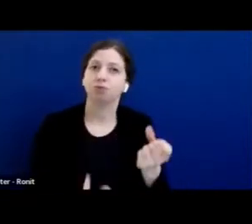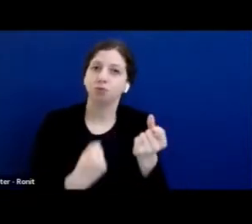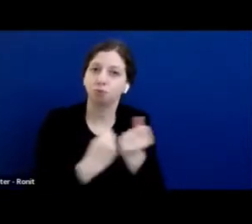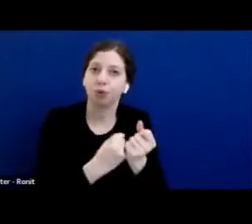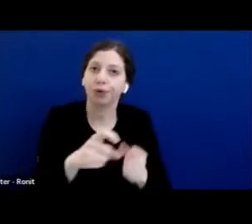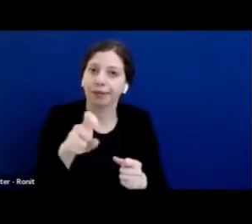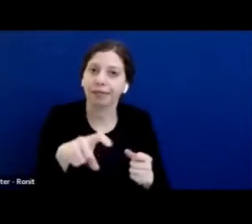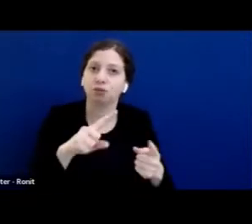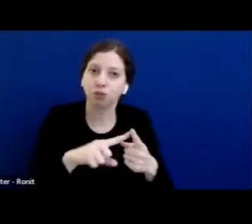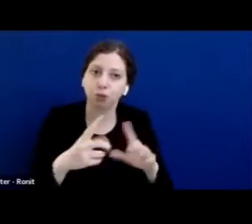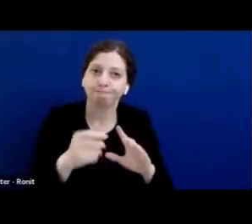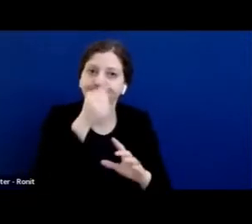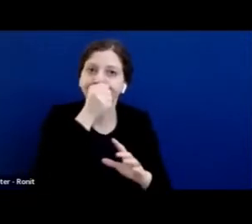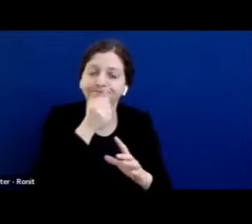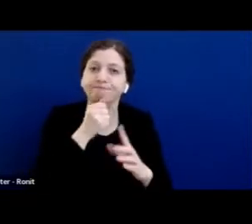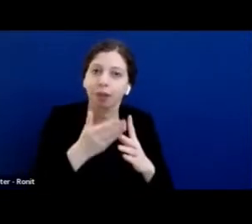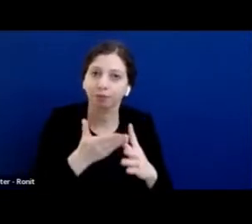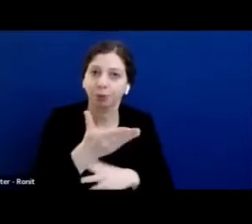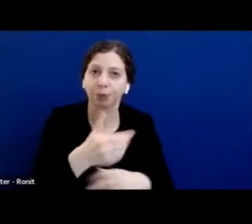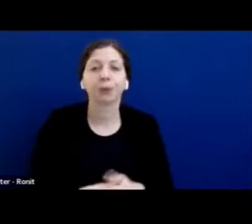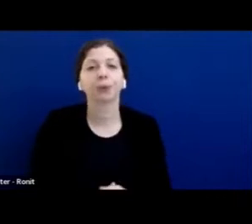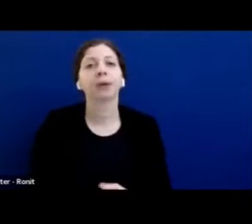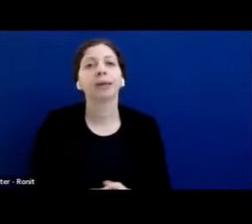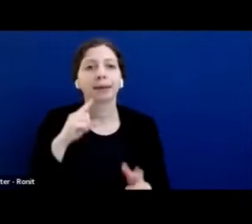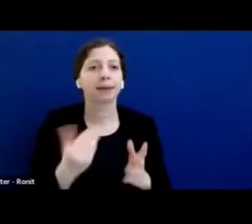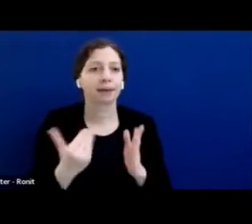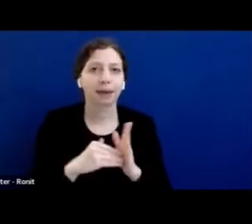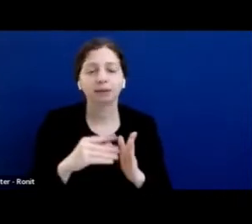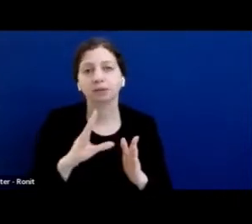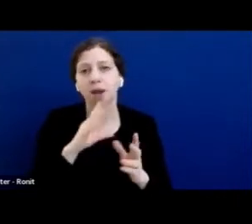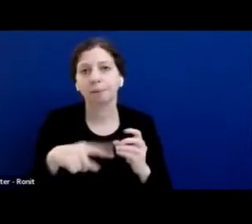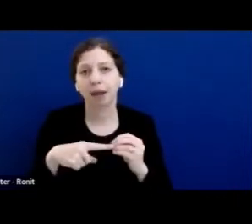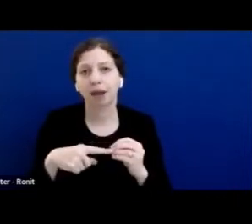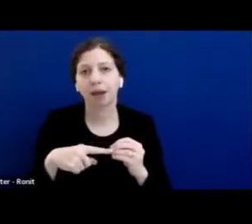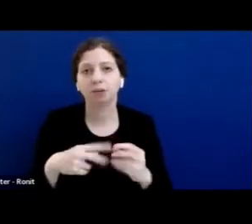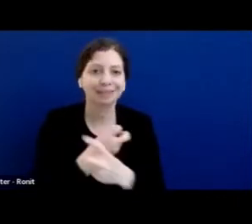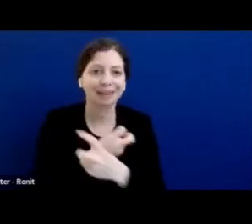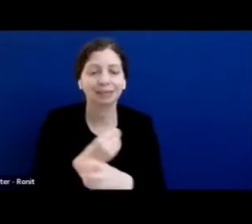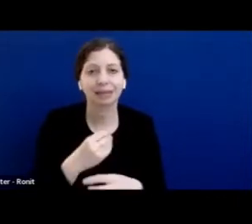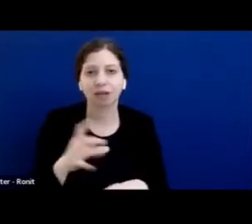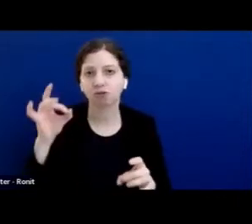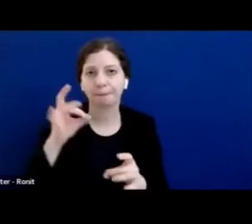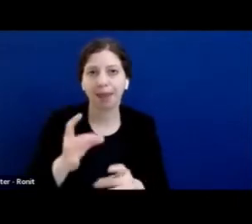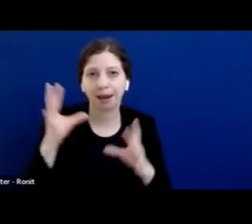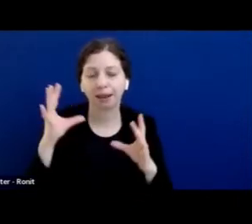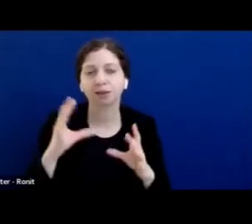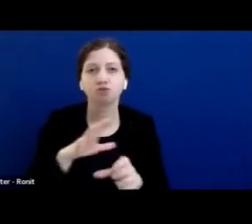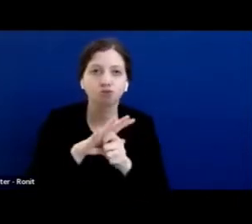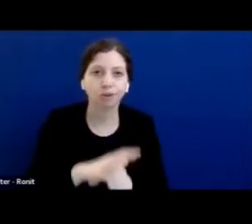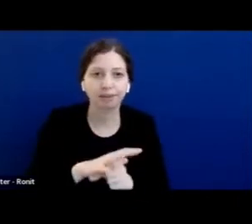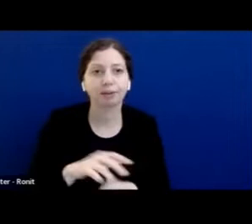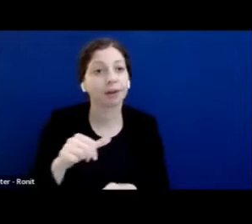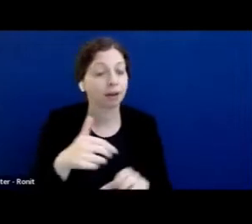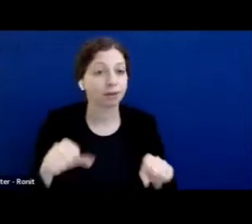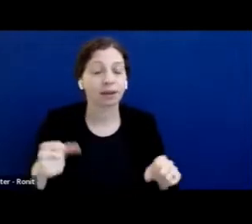need to weather this. So when we think about, and again, we know when we talk about toxic and traumatic stress, which will, the other thing that can happen